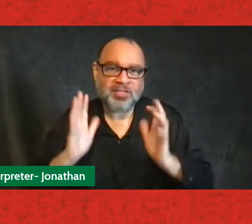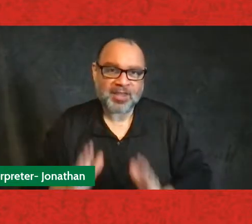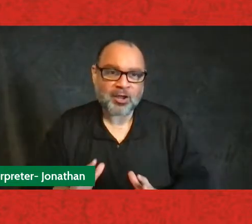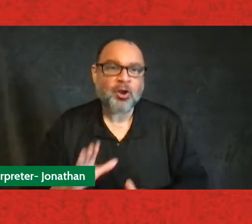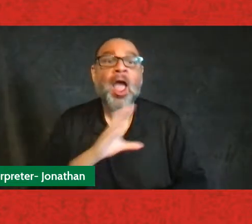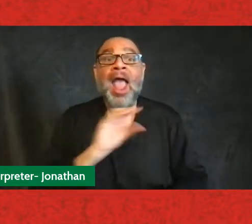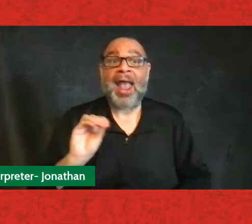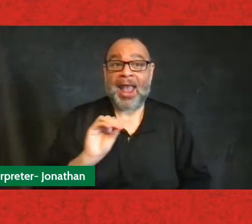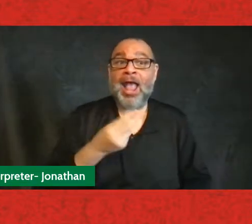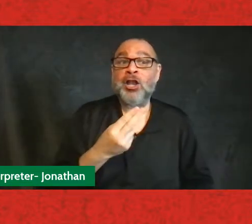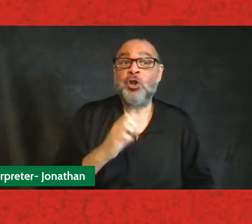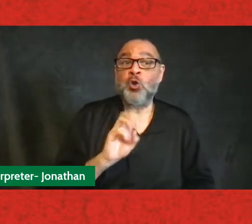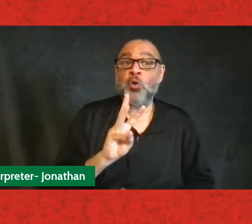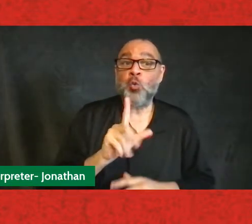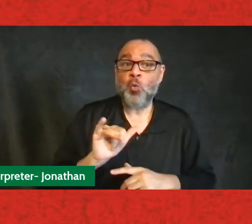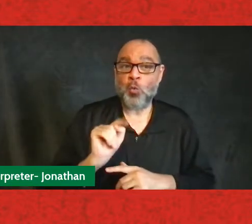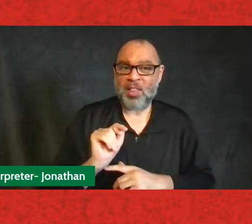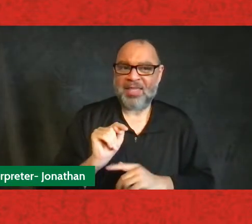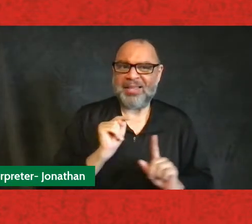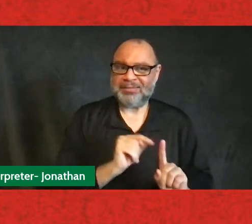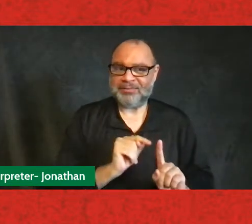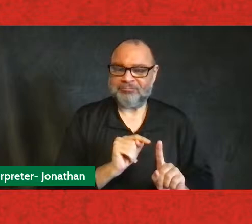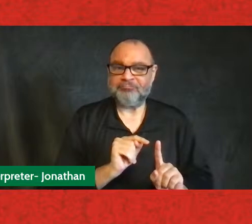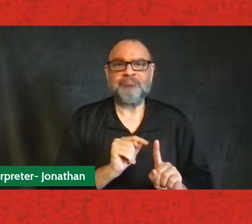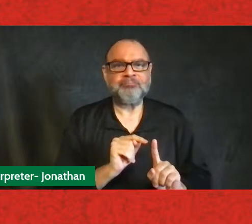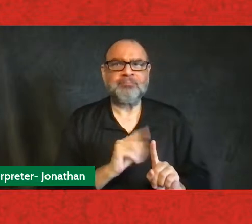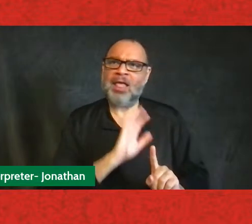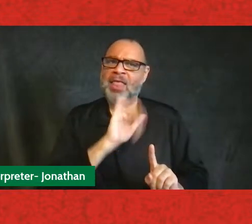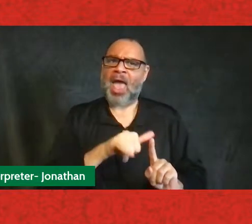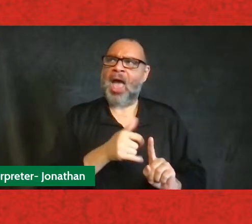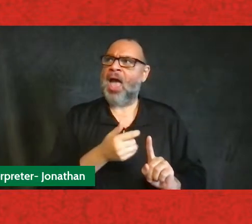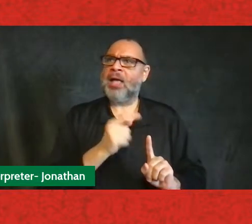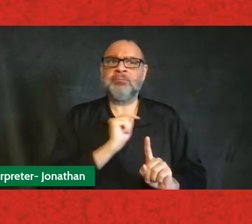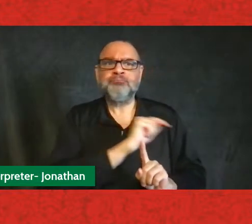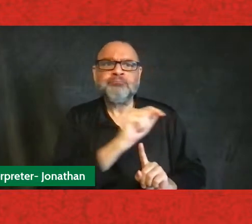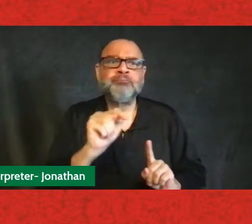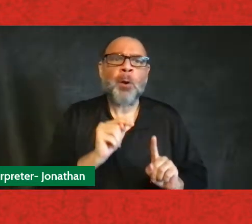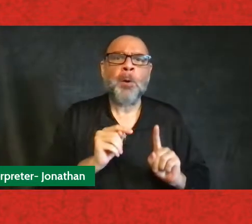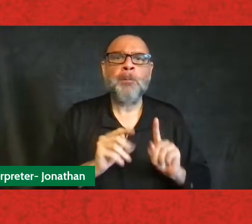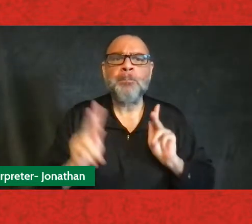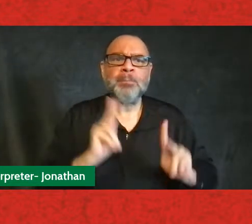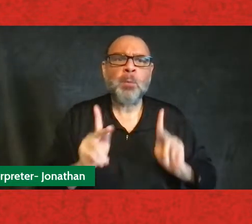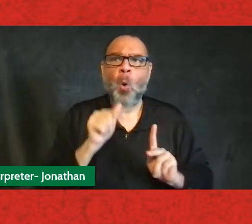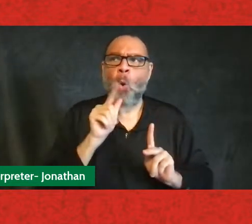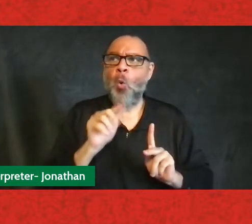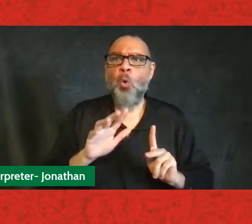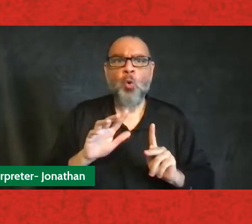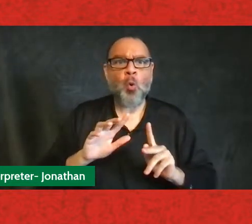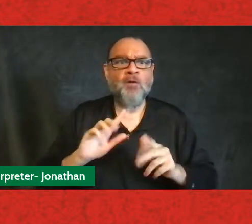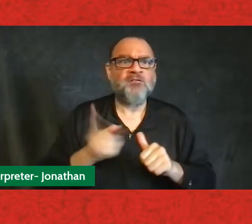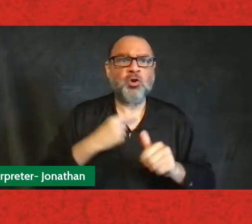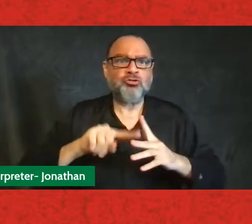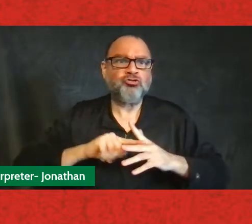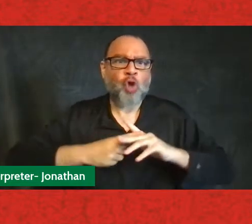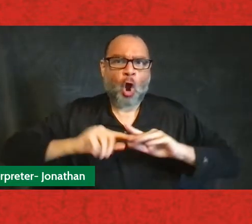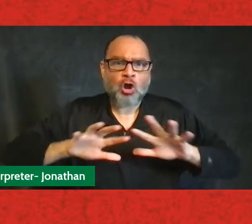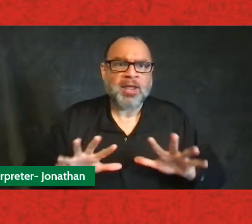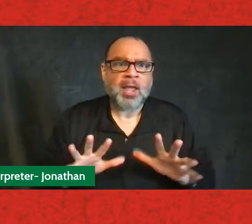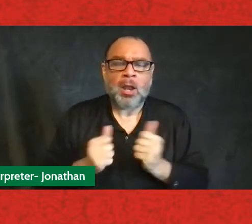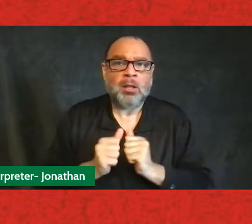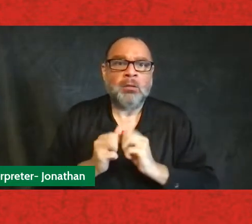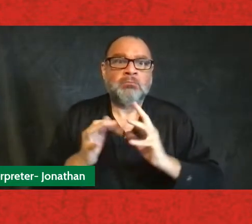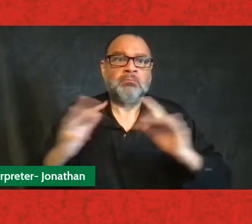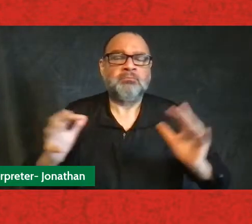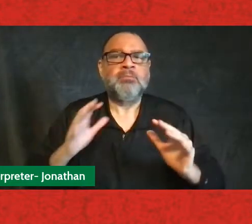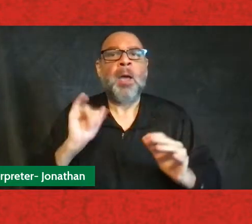the sort of progenitors of Black theater and Black